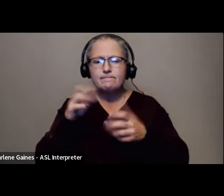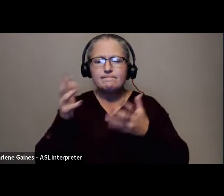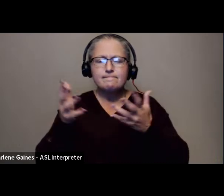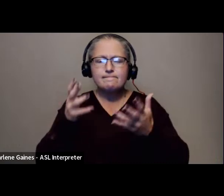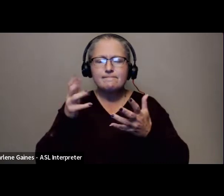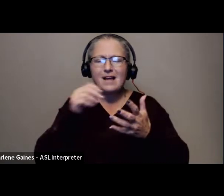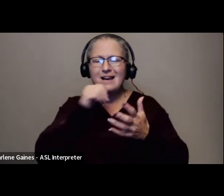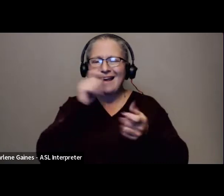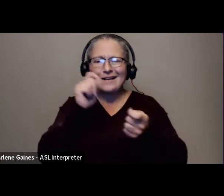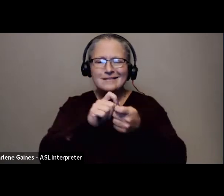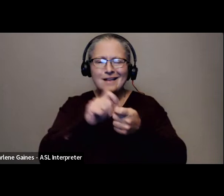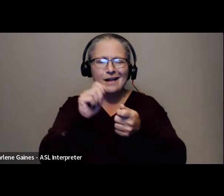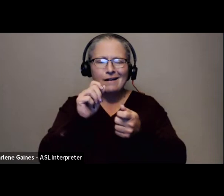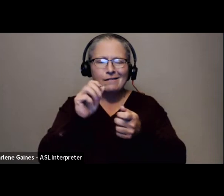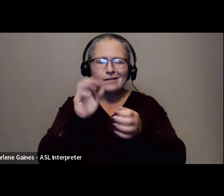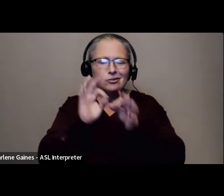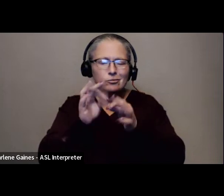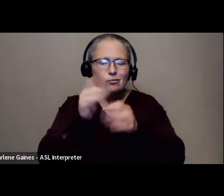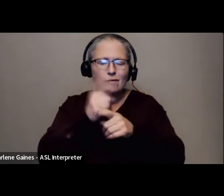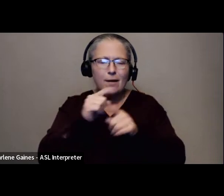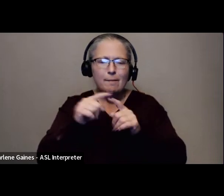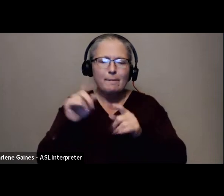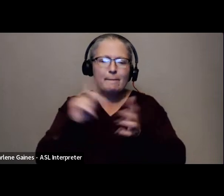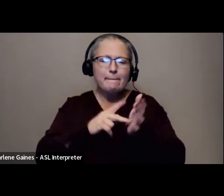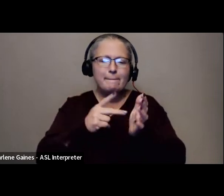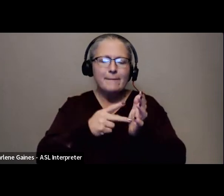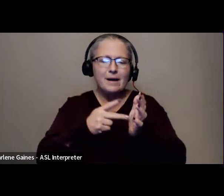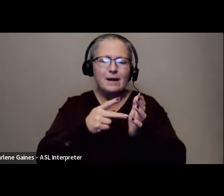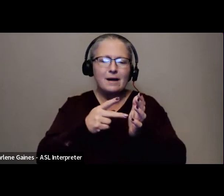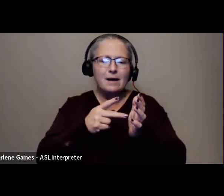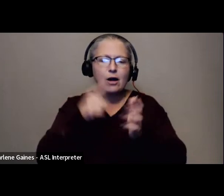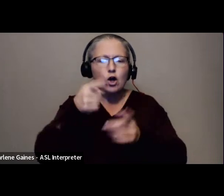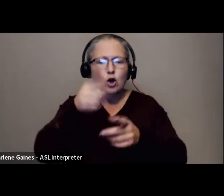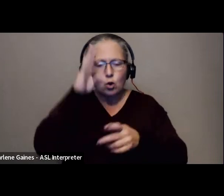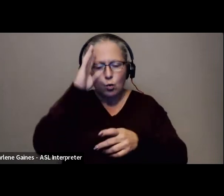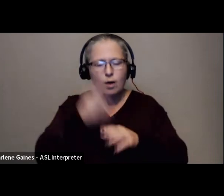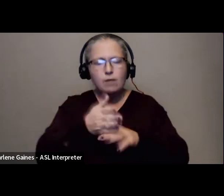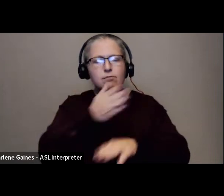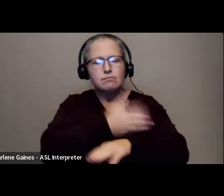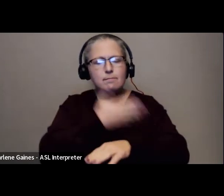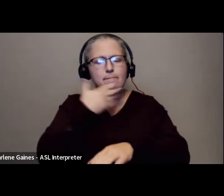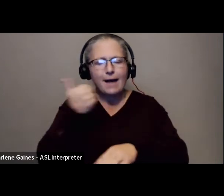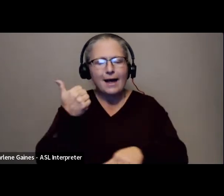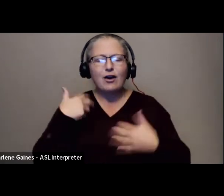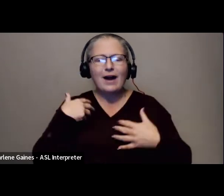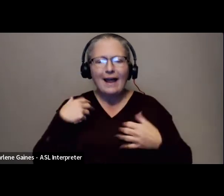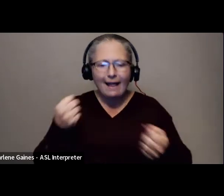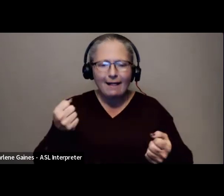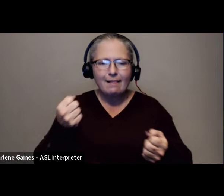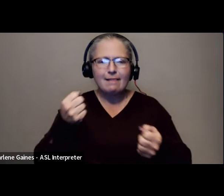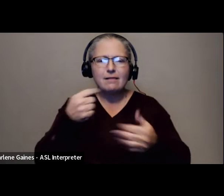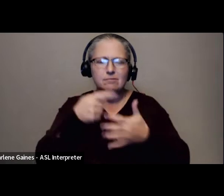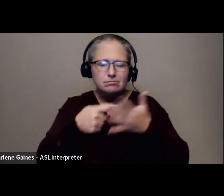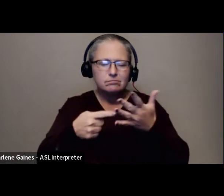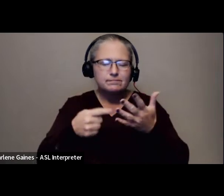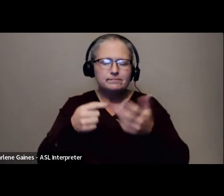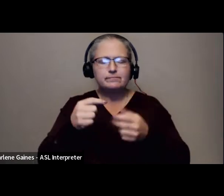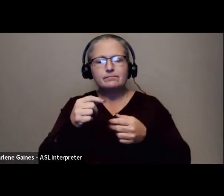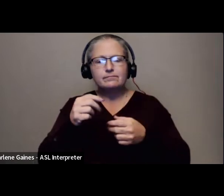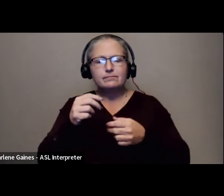It's not exactly the translation, but it's like they're there, like you're going to get better, like healing, things like that.